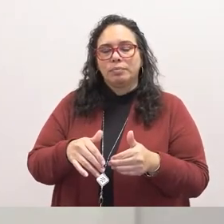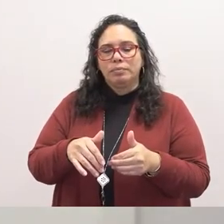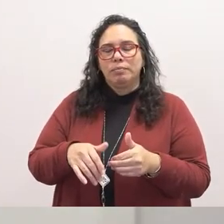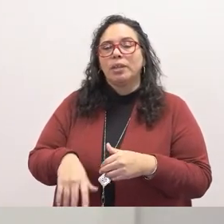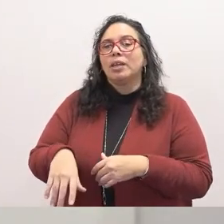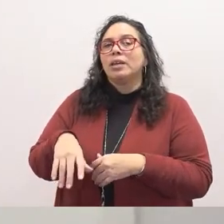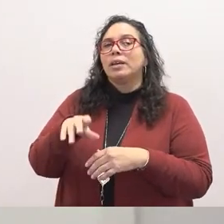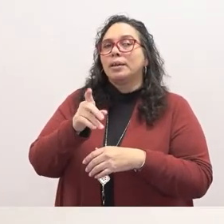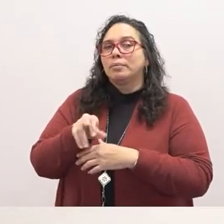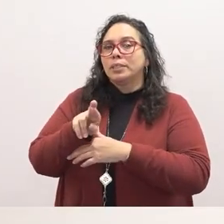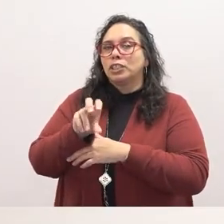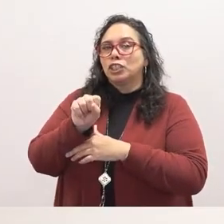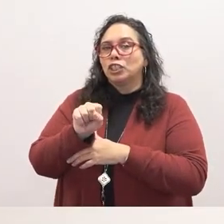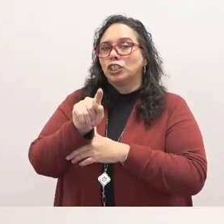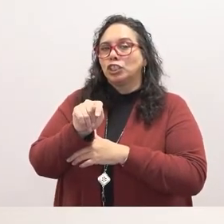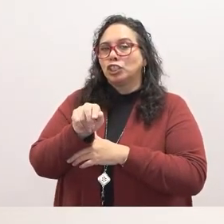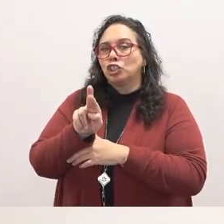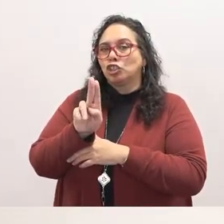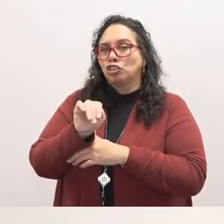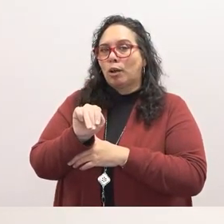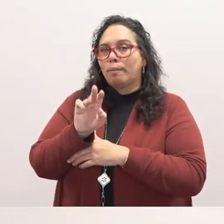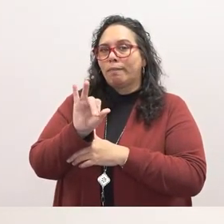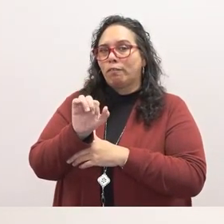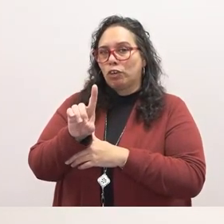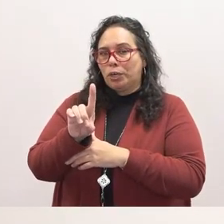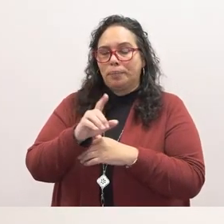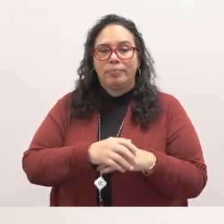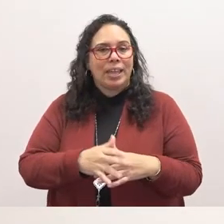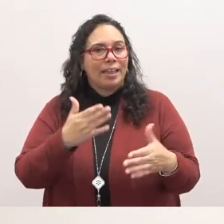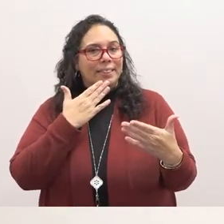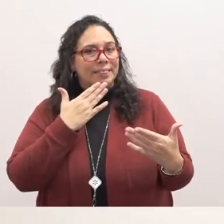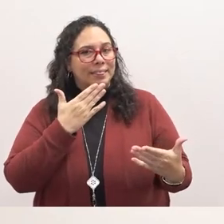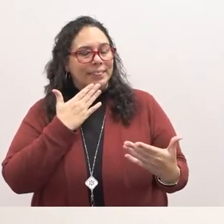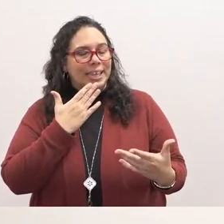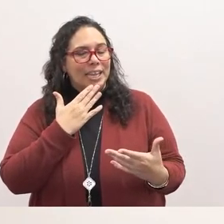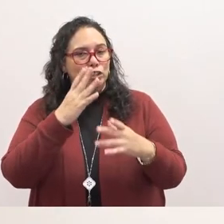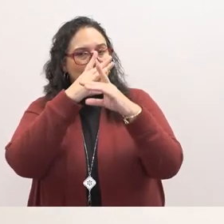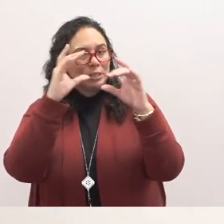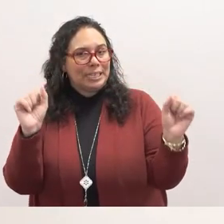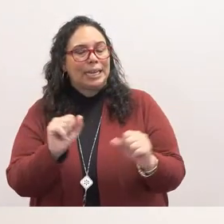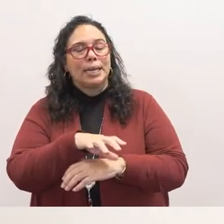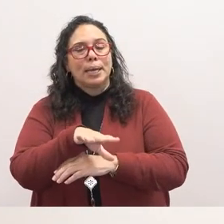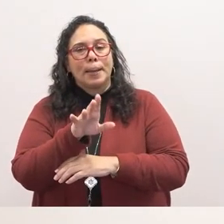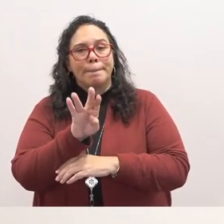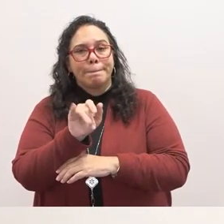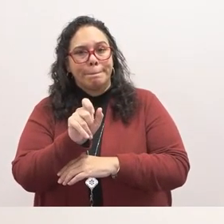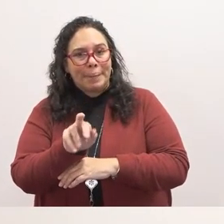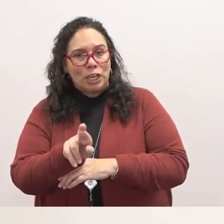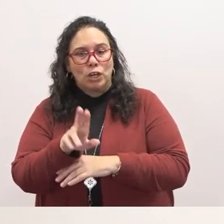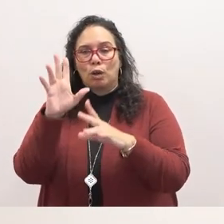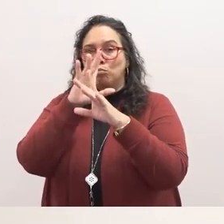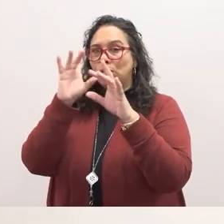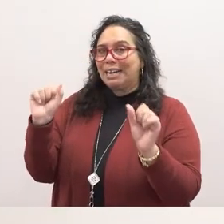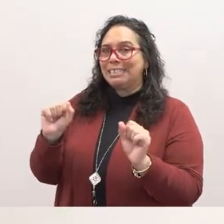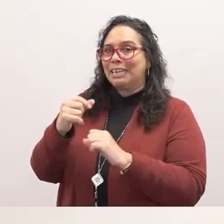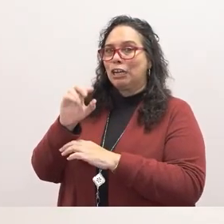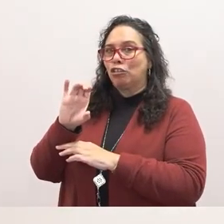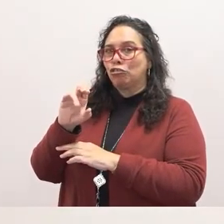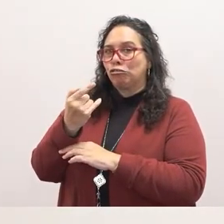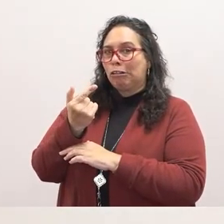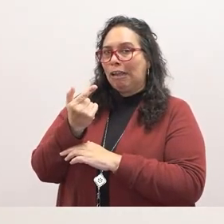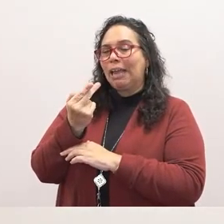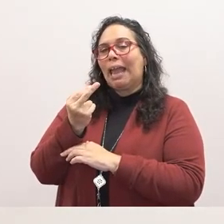Strumpfer. Thank you, Superintendent Baker. Good evening, President Craighead, board members. Tonight we're going to